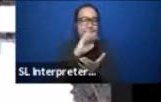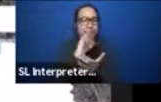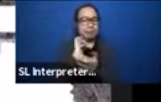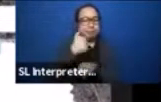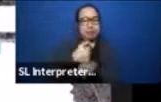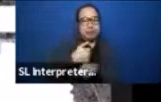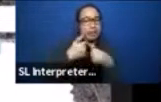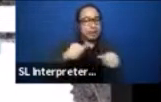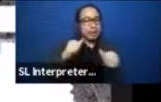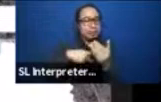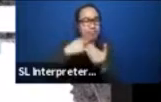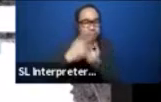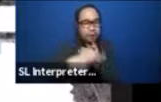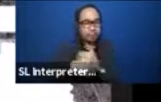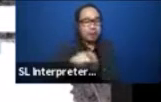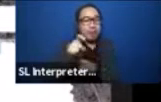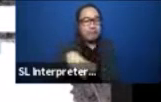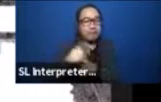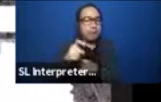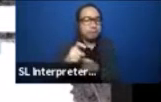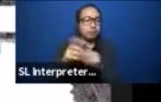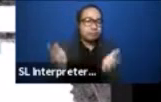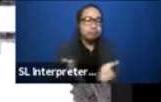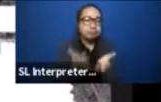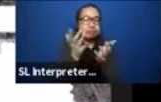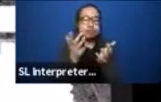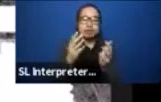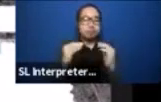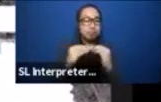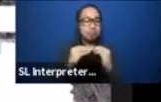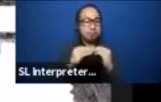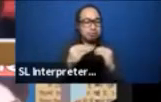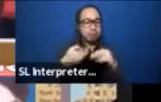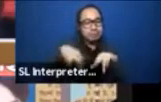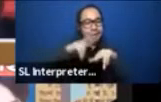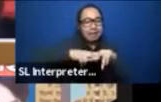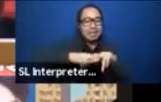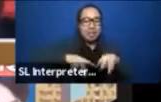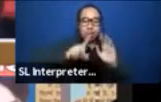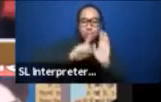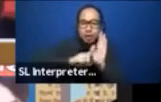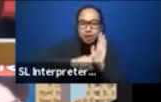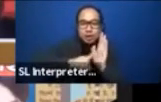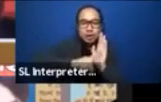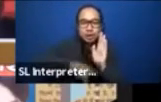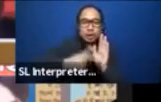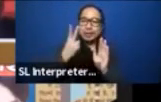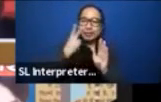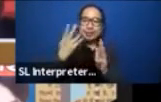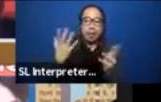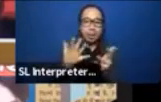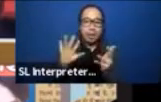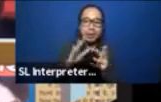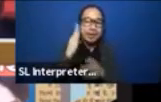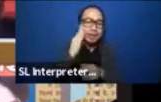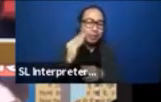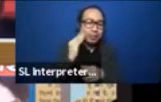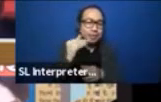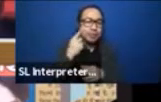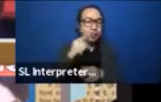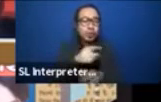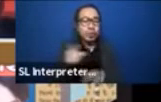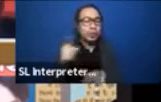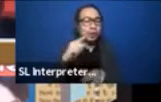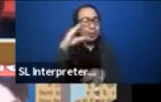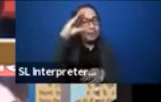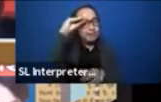of do specific research in those areas to find the dominant narratives of masculinity. One important gap